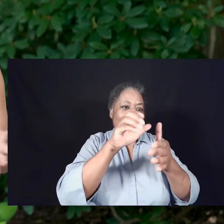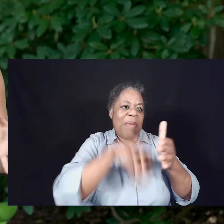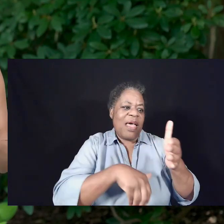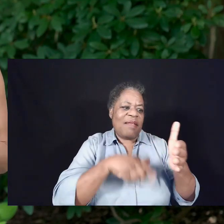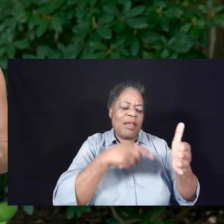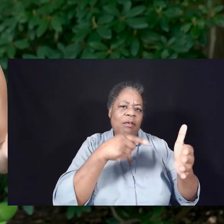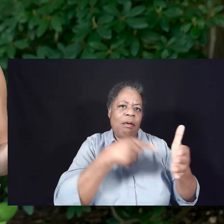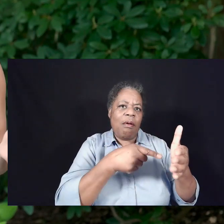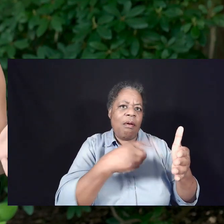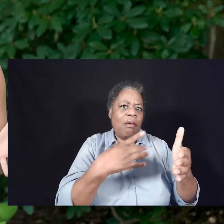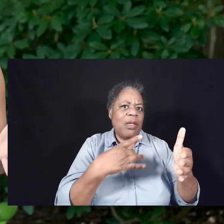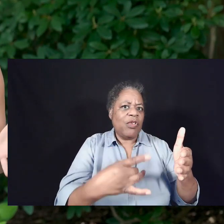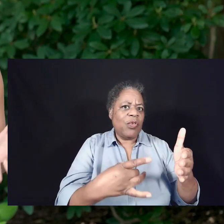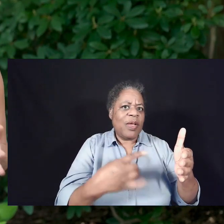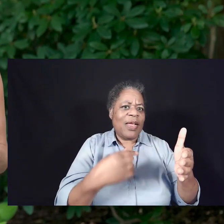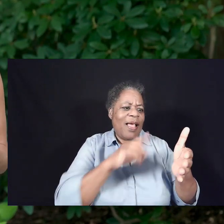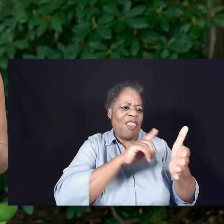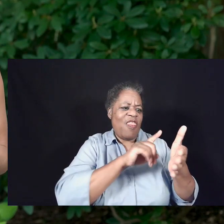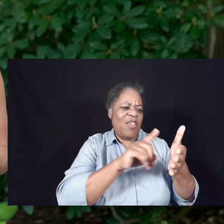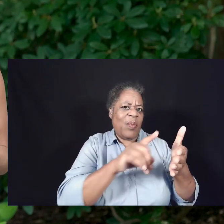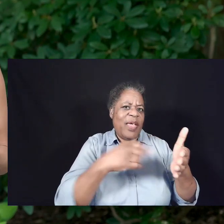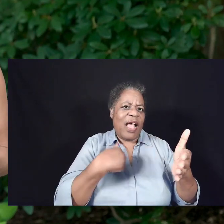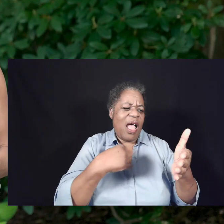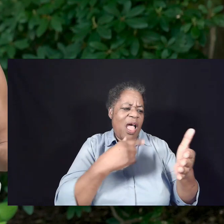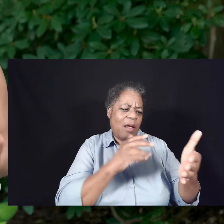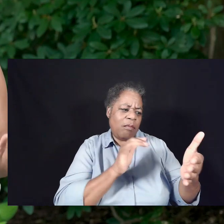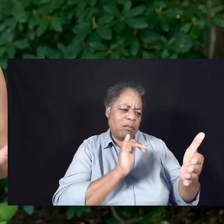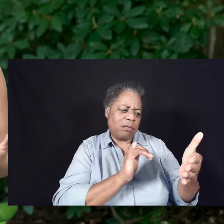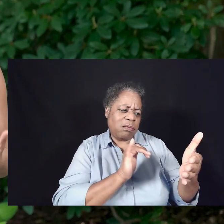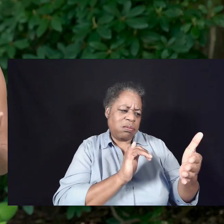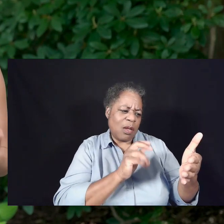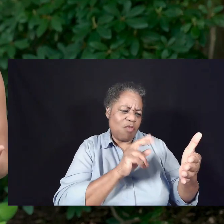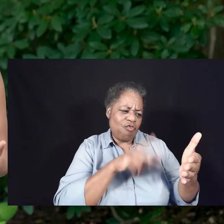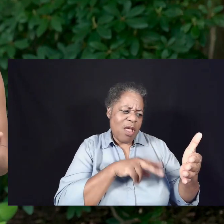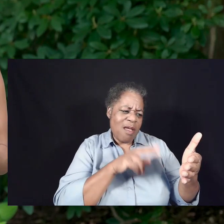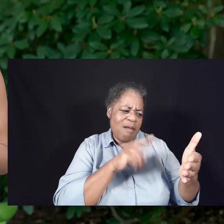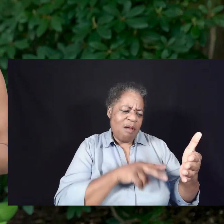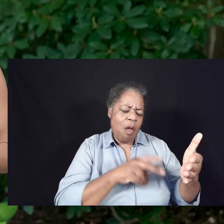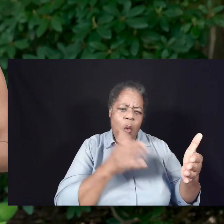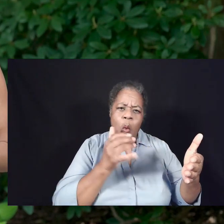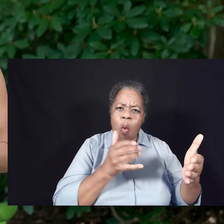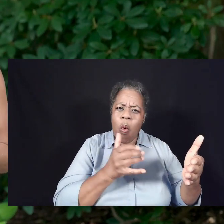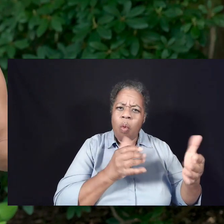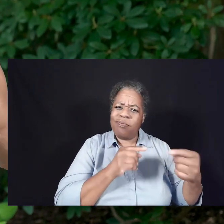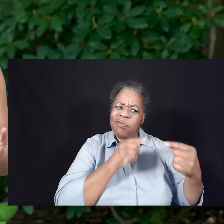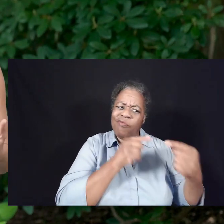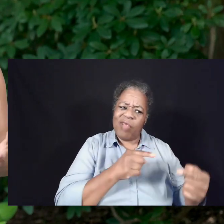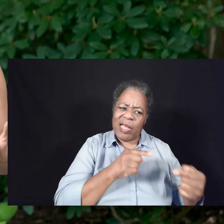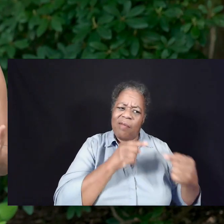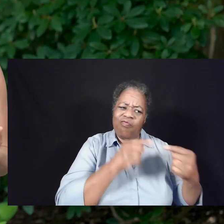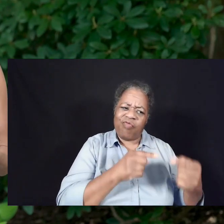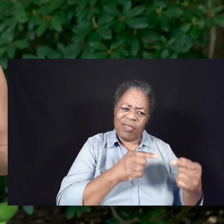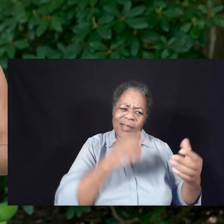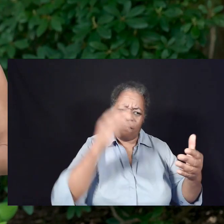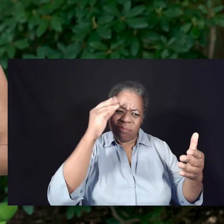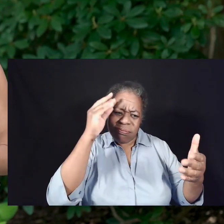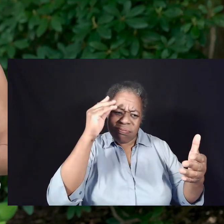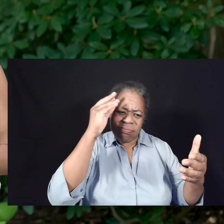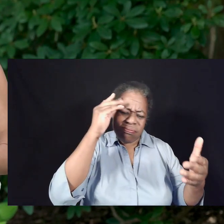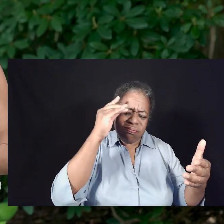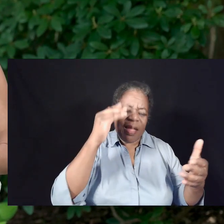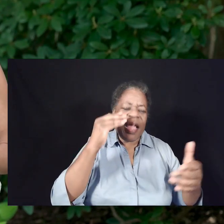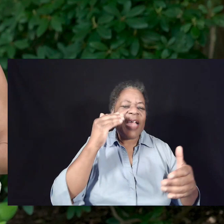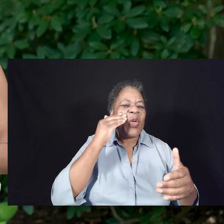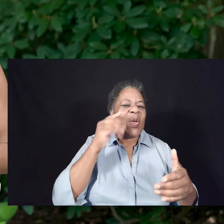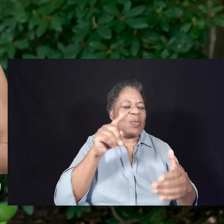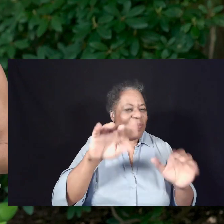I actually spent some time this week really wrestling with the text in anticipation of this message, and I know you'll be challenged by these words as